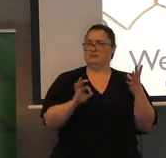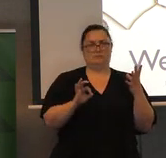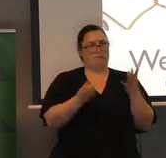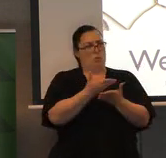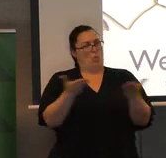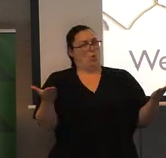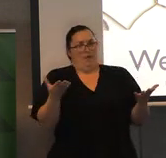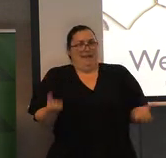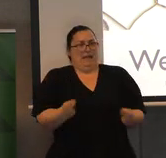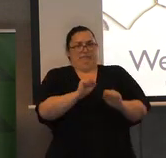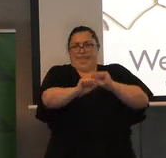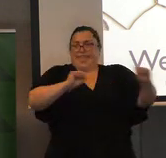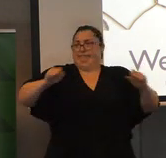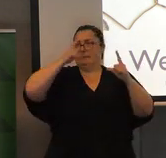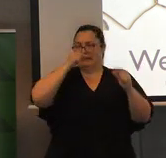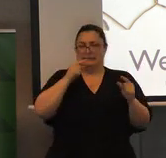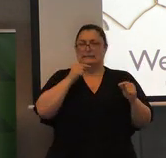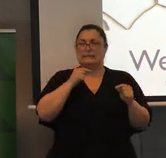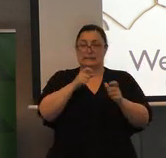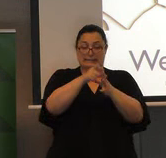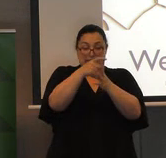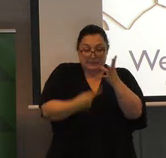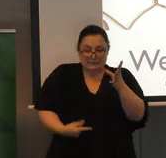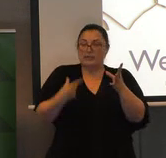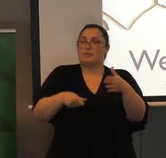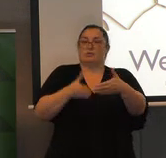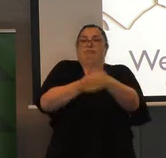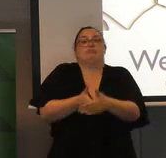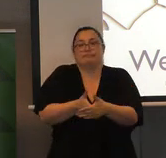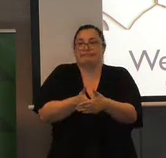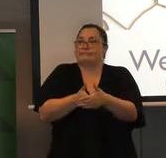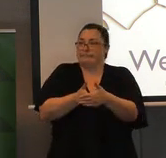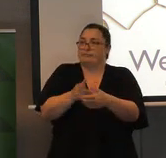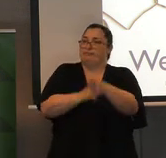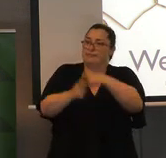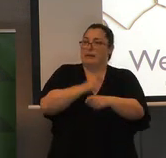have capabilities. We're the ones that disable them by putting obstacles in